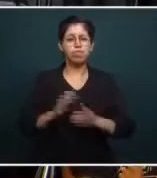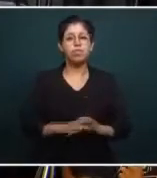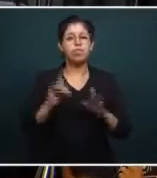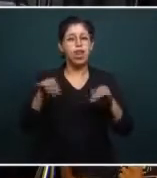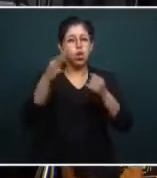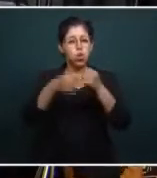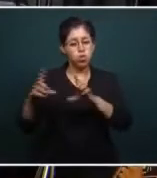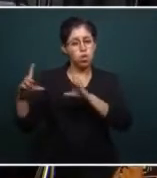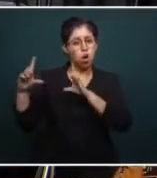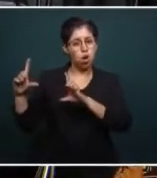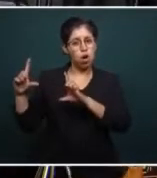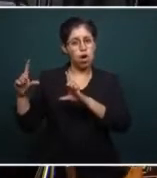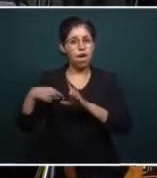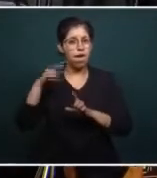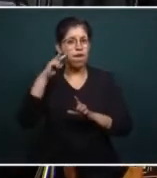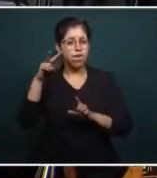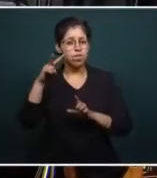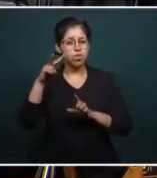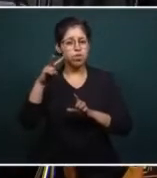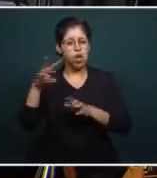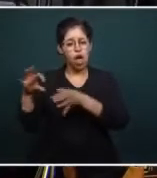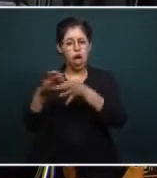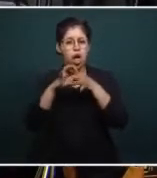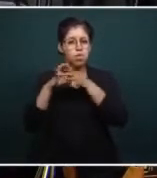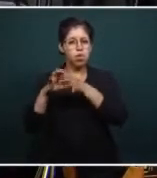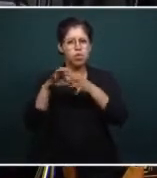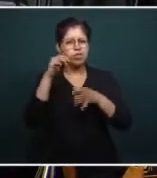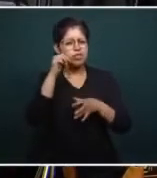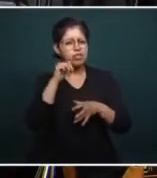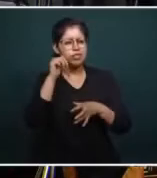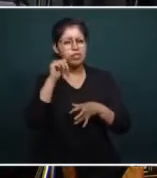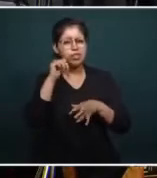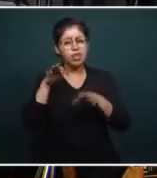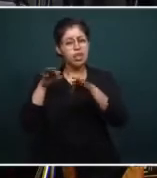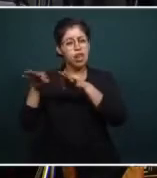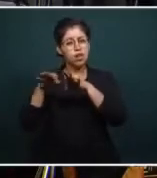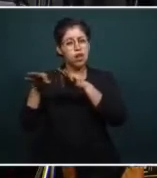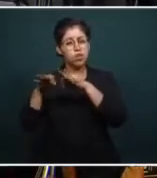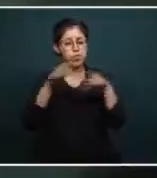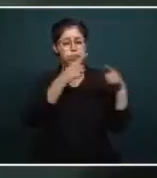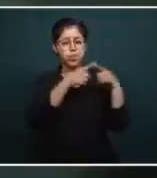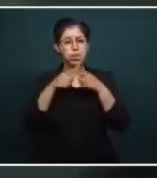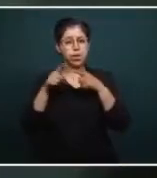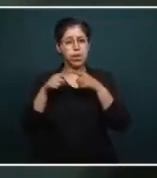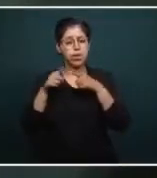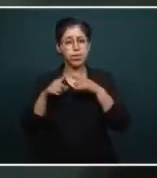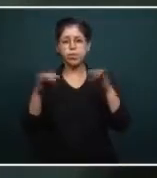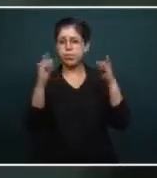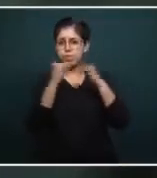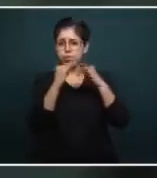units. So here we can see the coordination that we've had by the